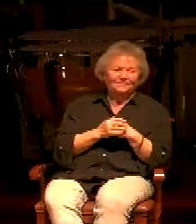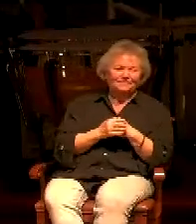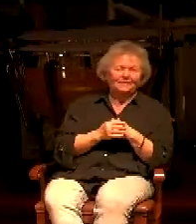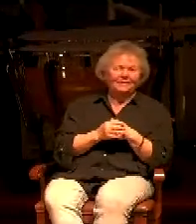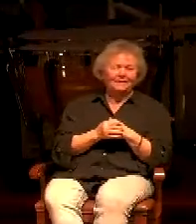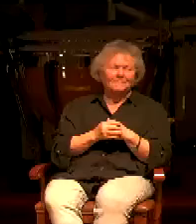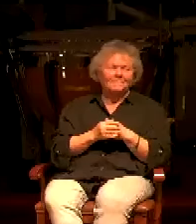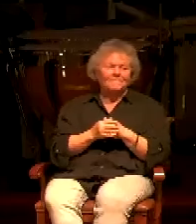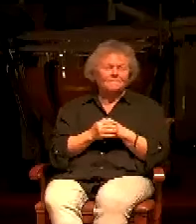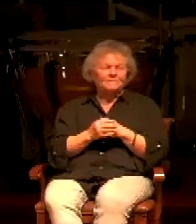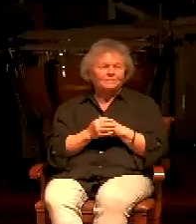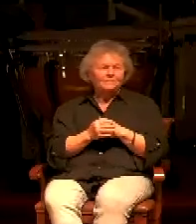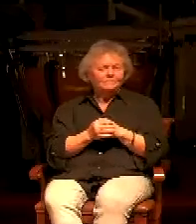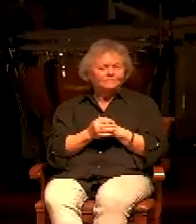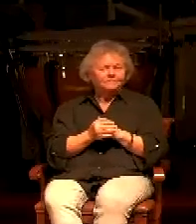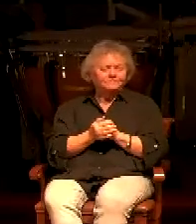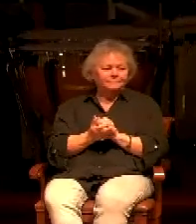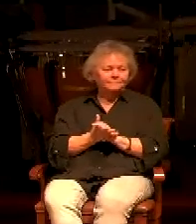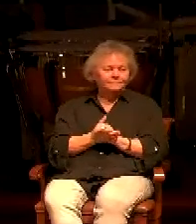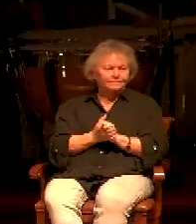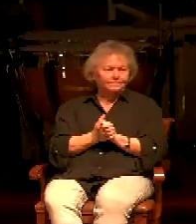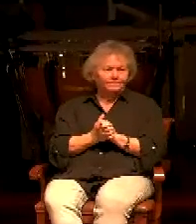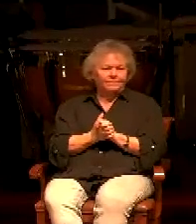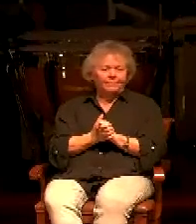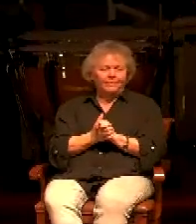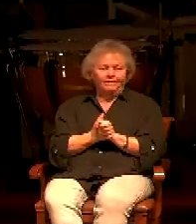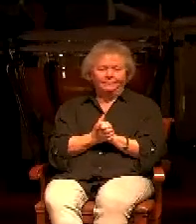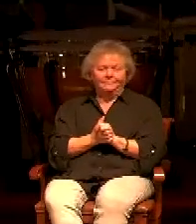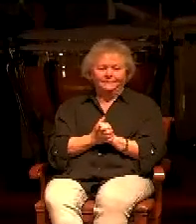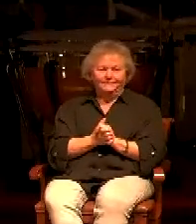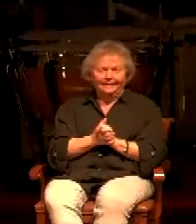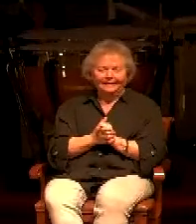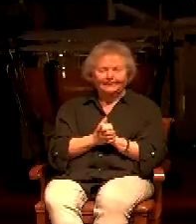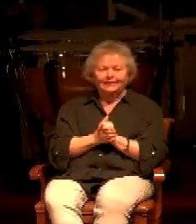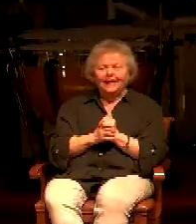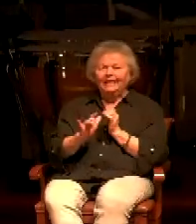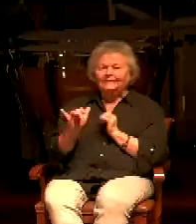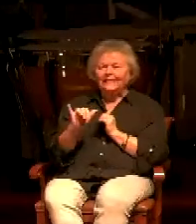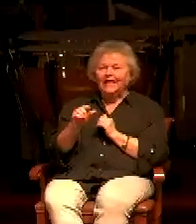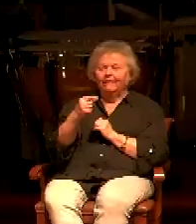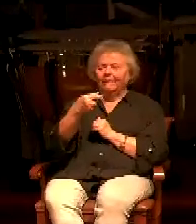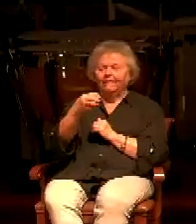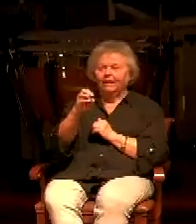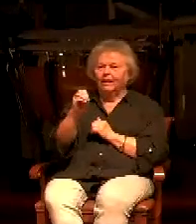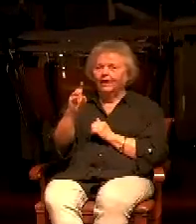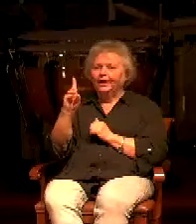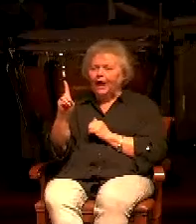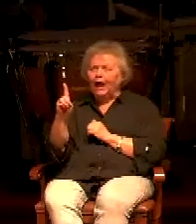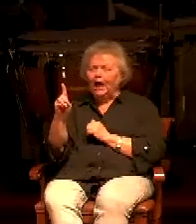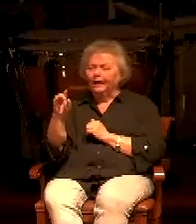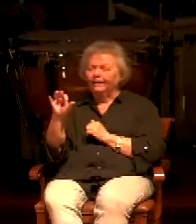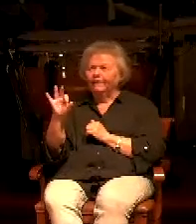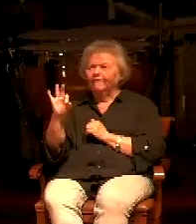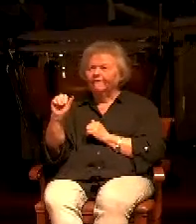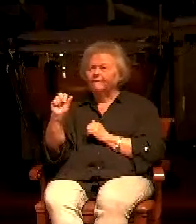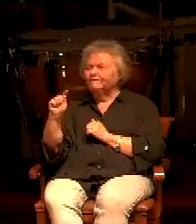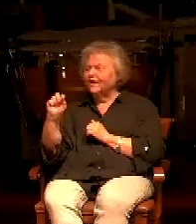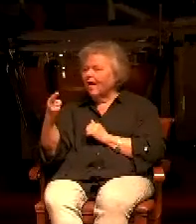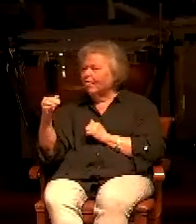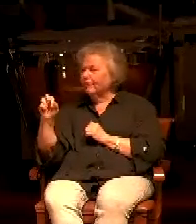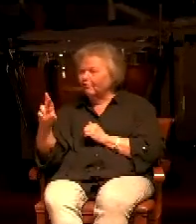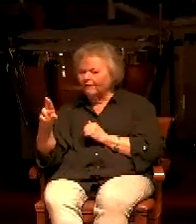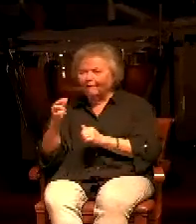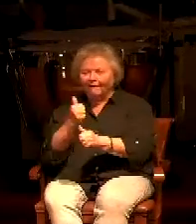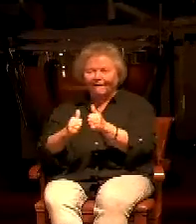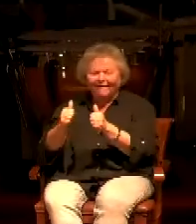think they were judging my movie taste. He's the godfather. For those of you that don't know, watch the TV version. He's the godfather of high